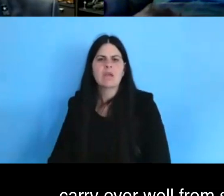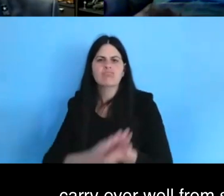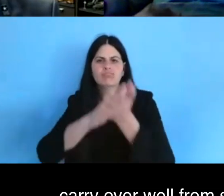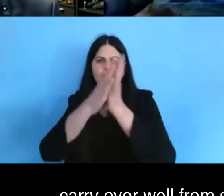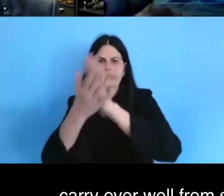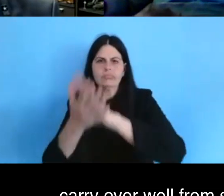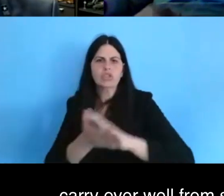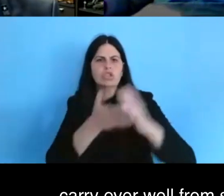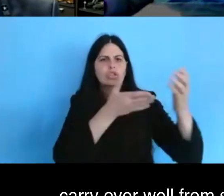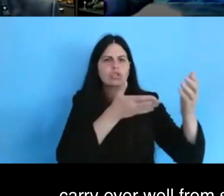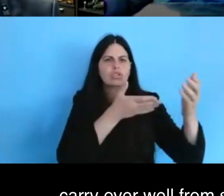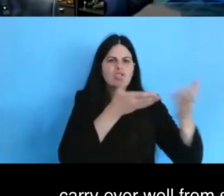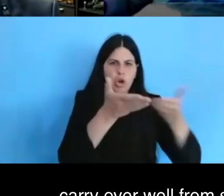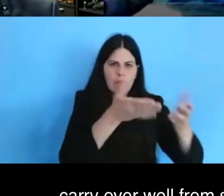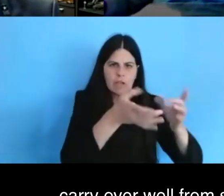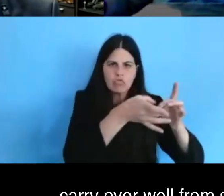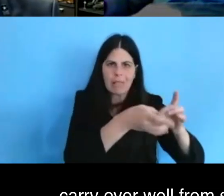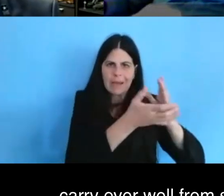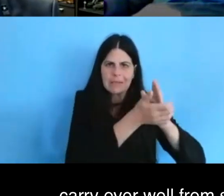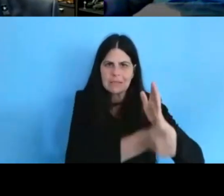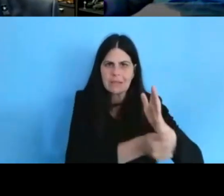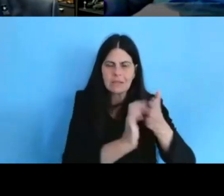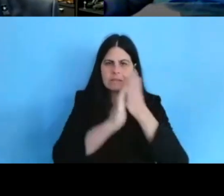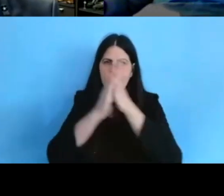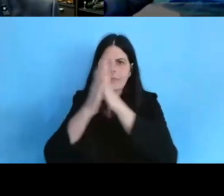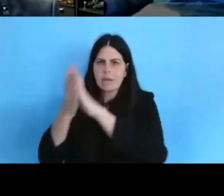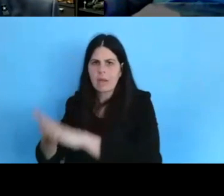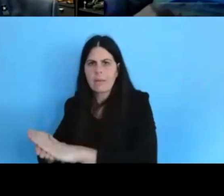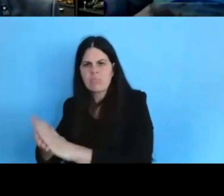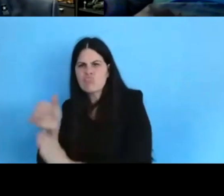private sector or civilian employment?